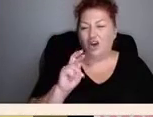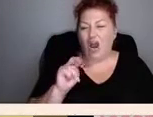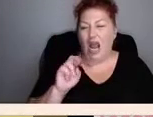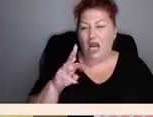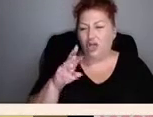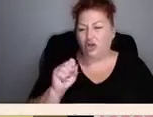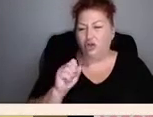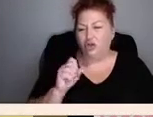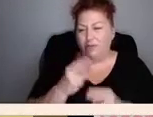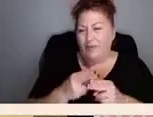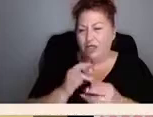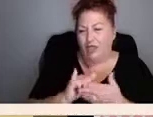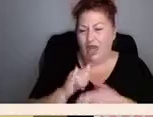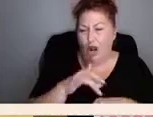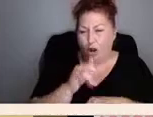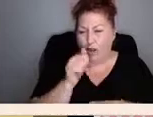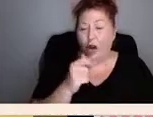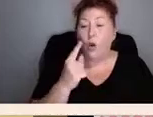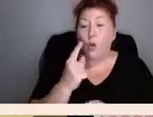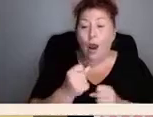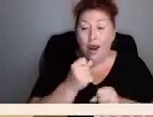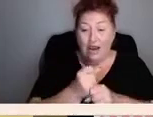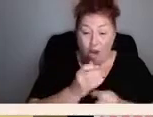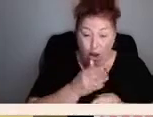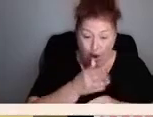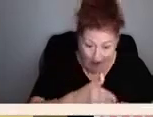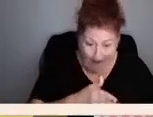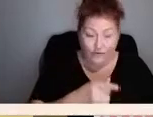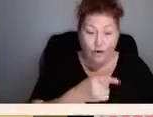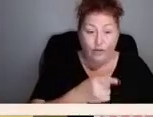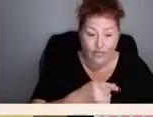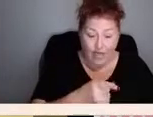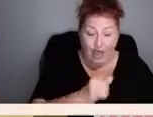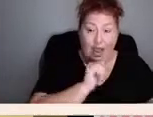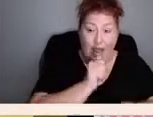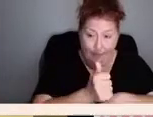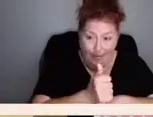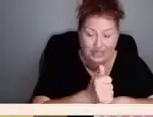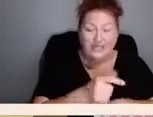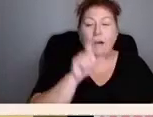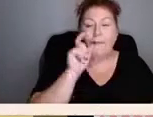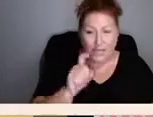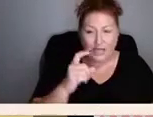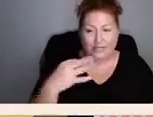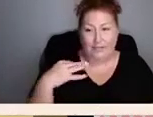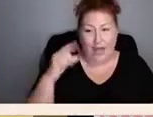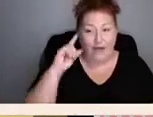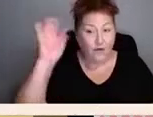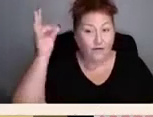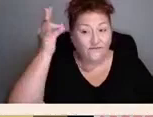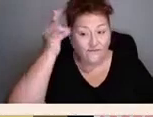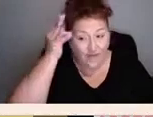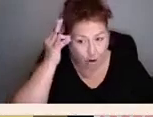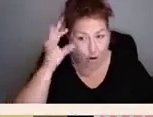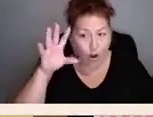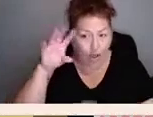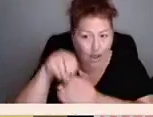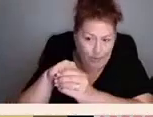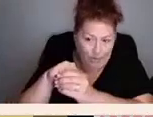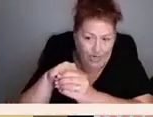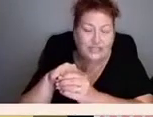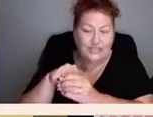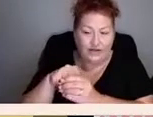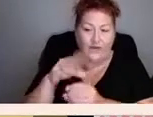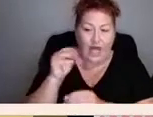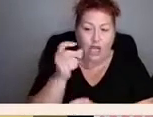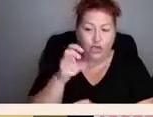earlier. 1 year after they are implemented, they must apply for federal comprehensive